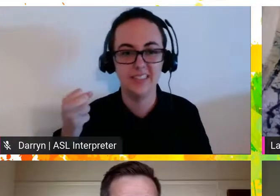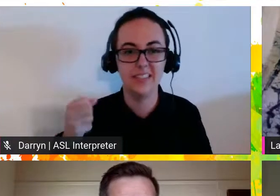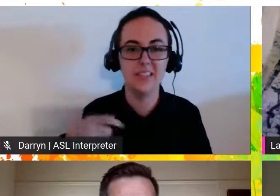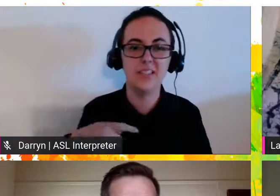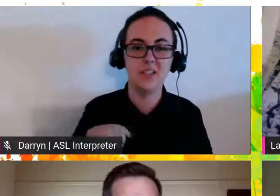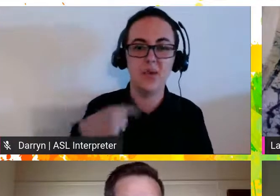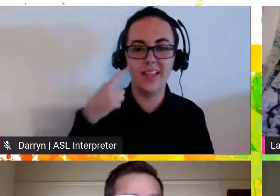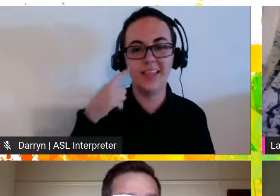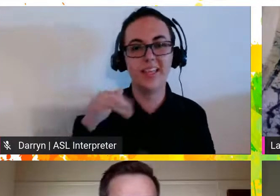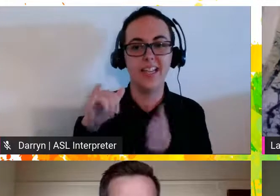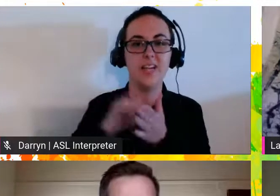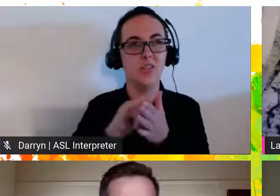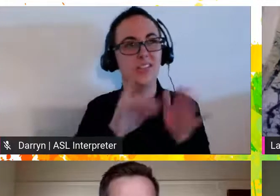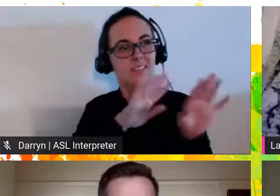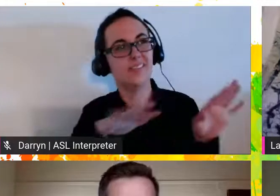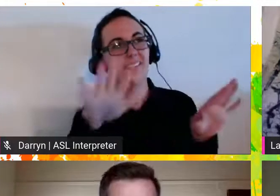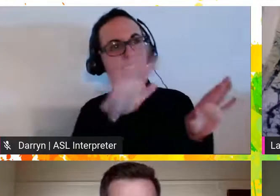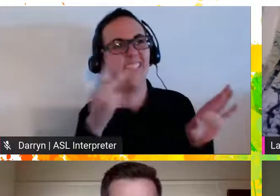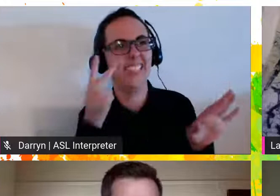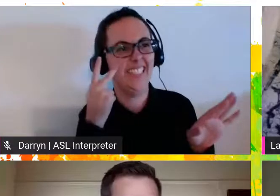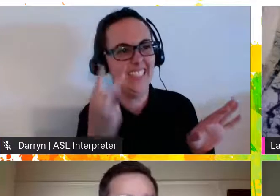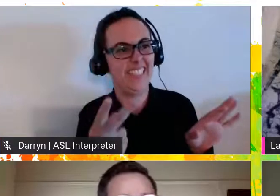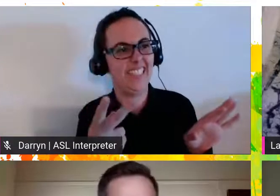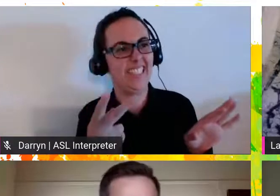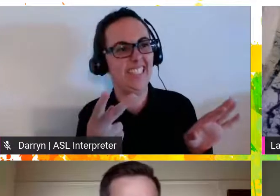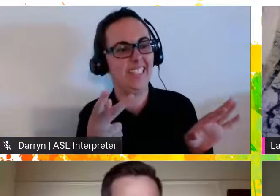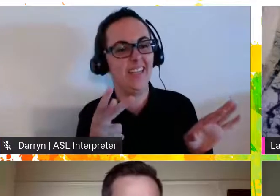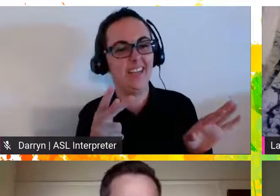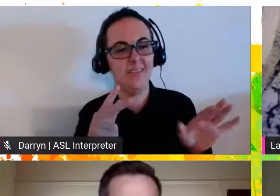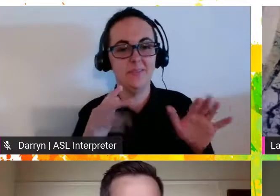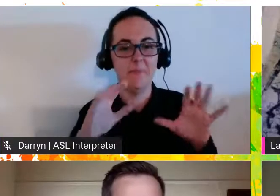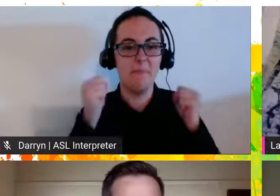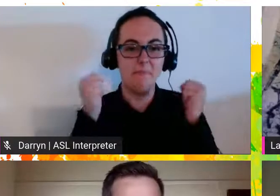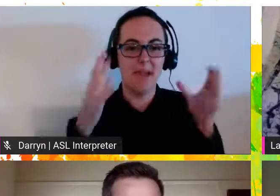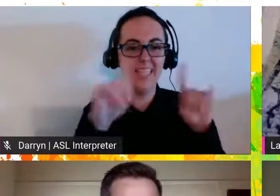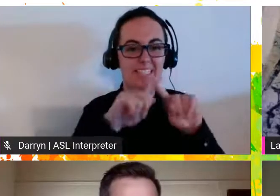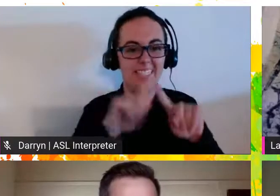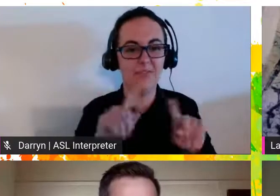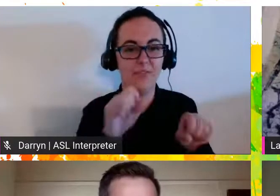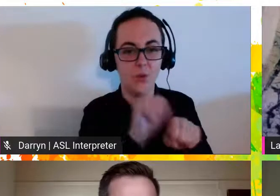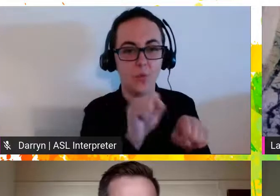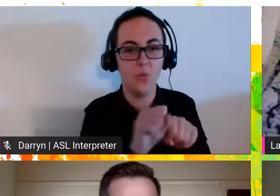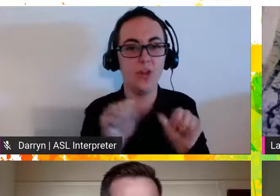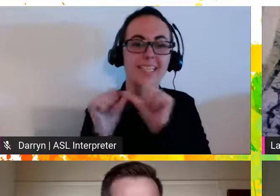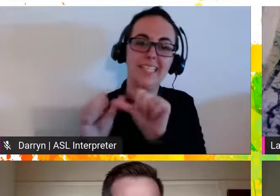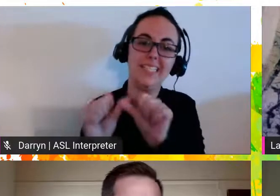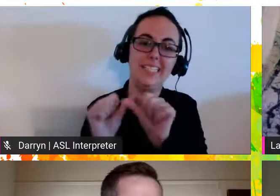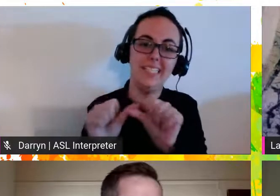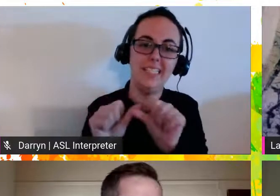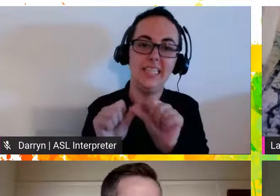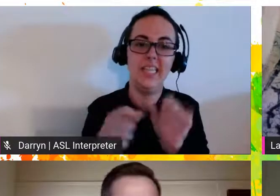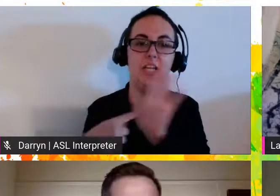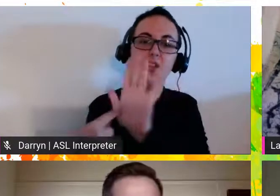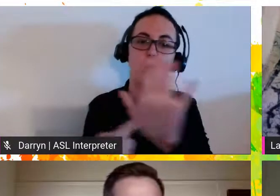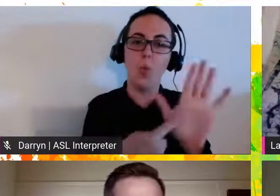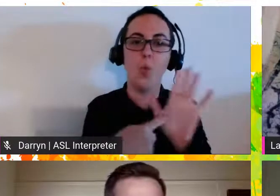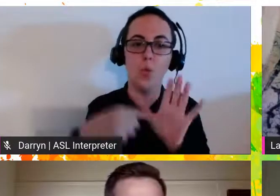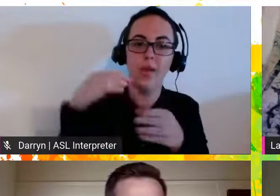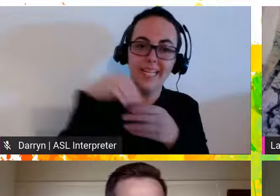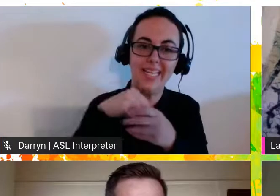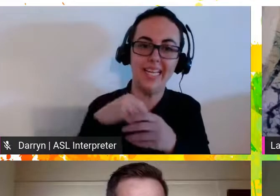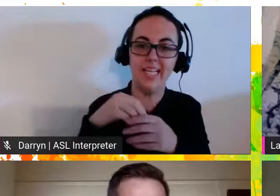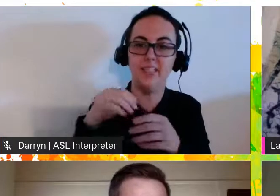see a large body of works that is consistently exhibited in institutions. Artists like